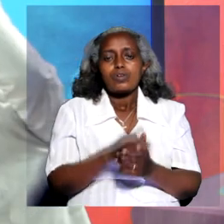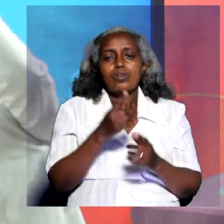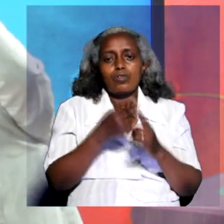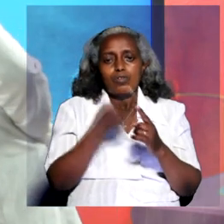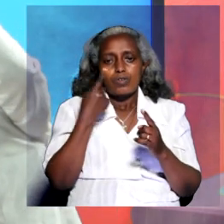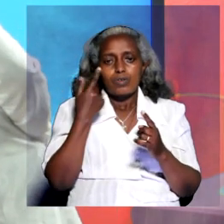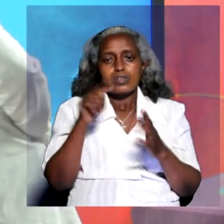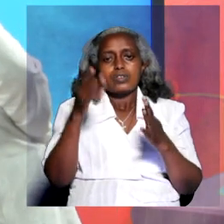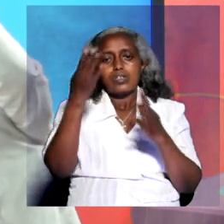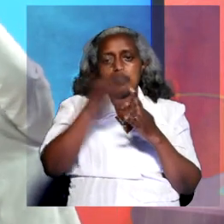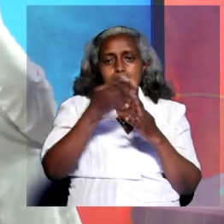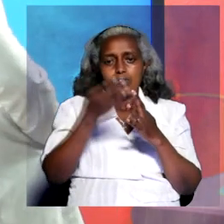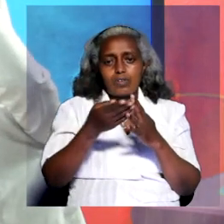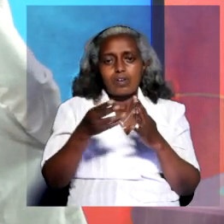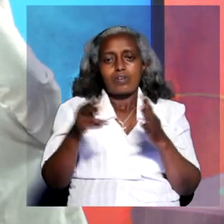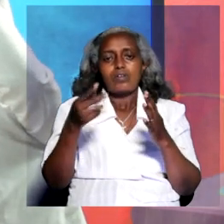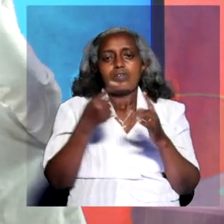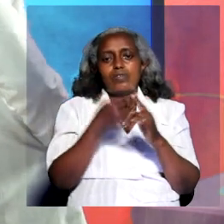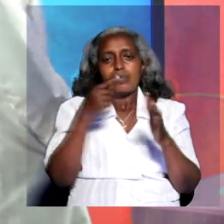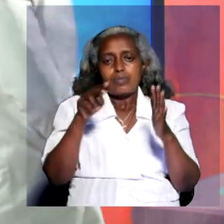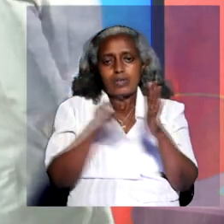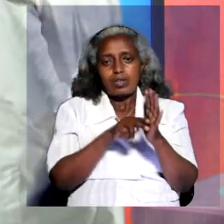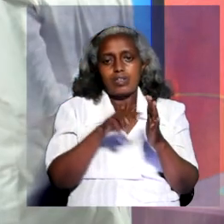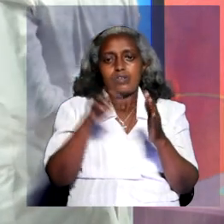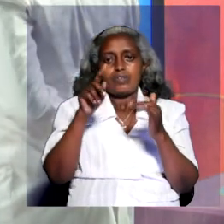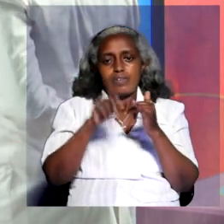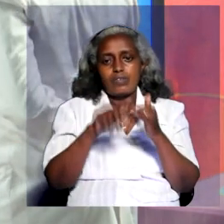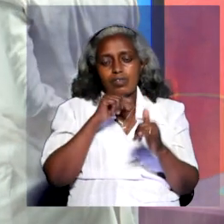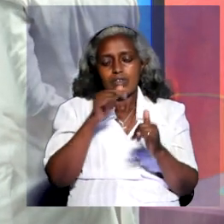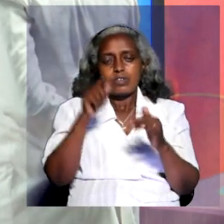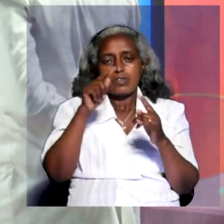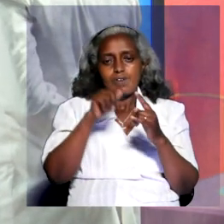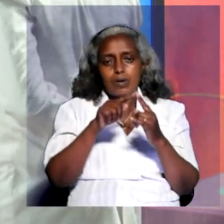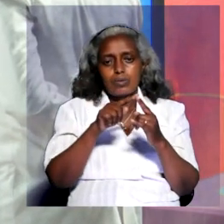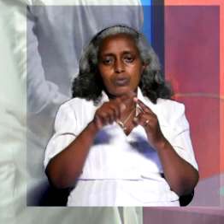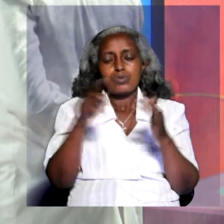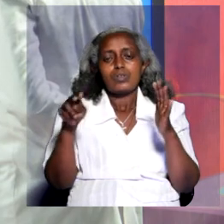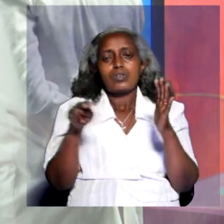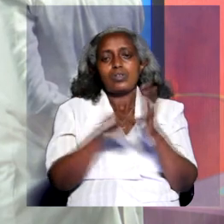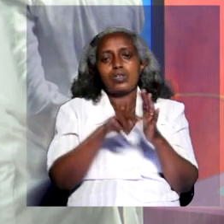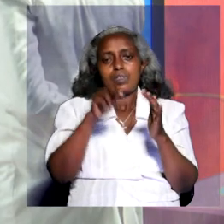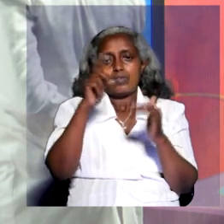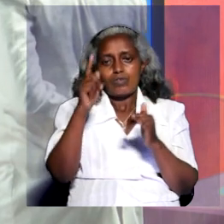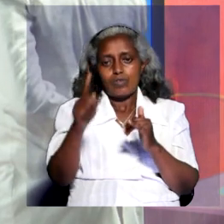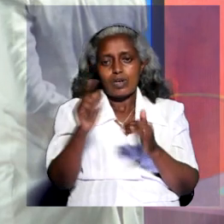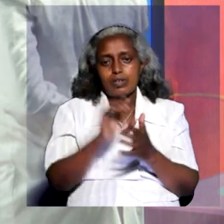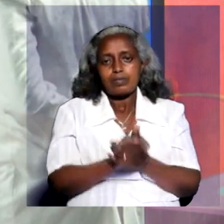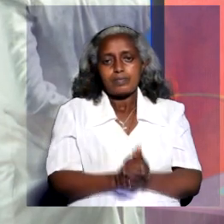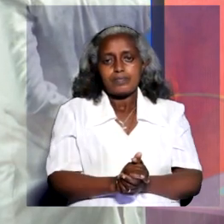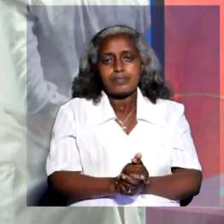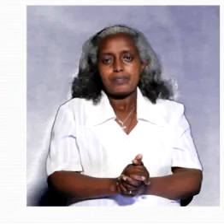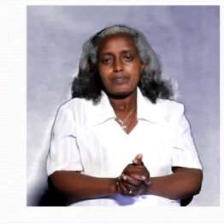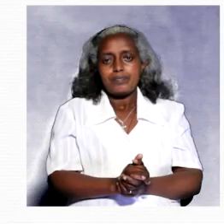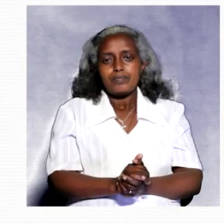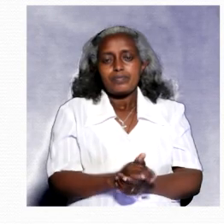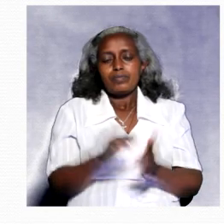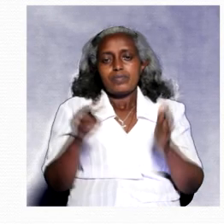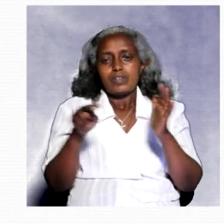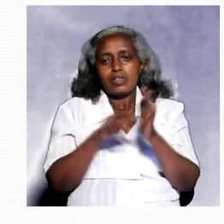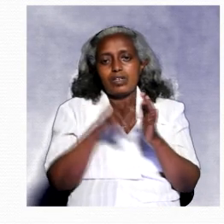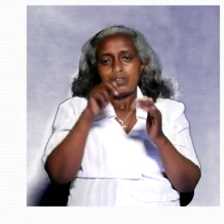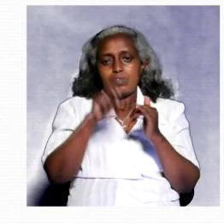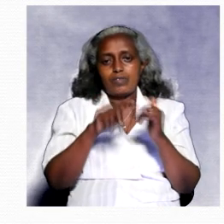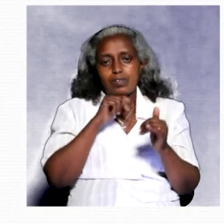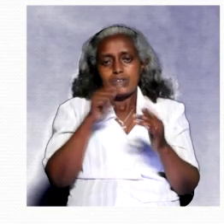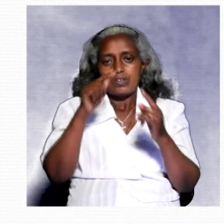For the interval from negative infinity up to negative 1, from negative infinity up to